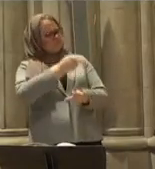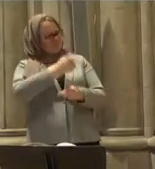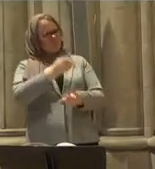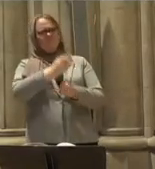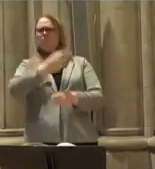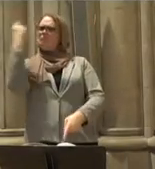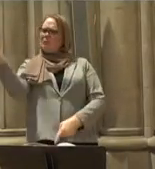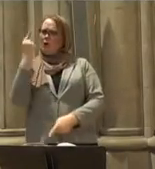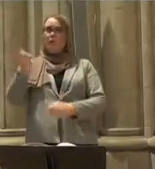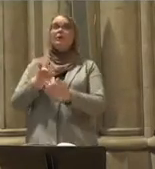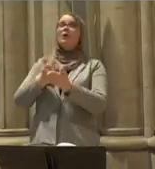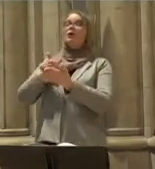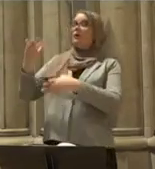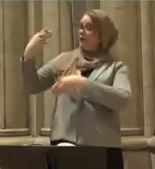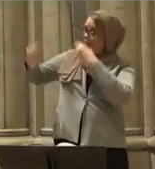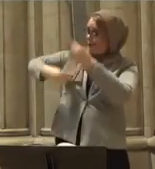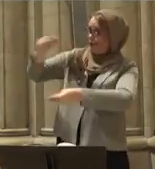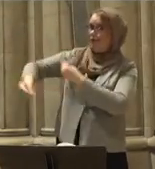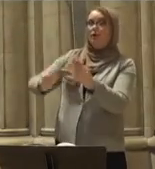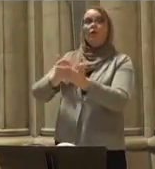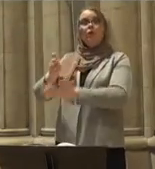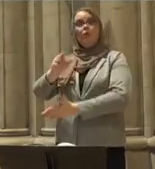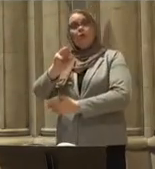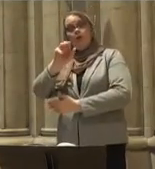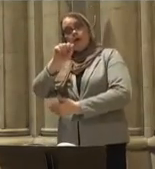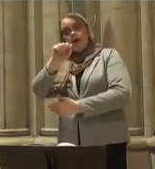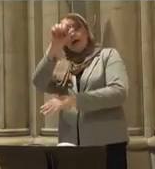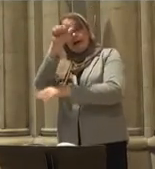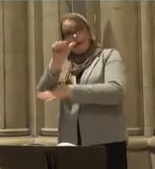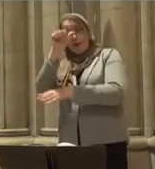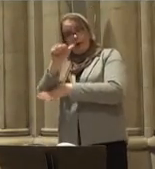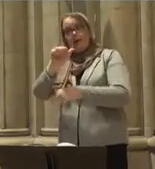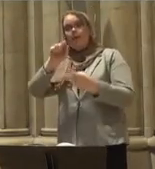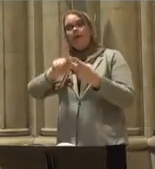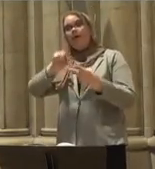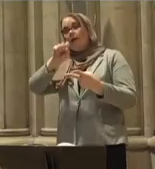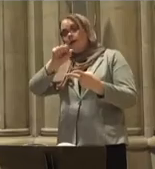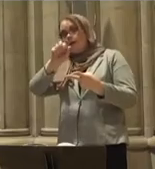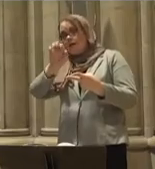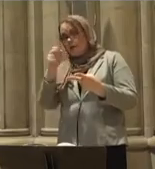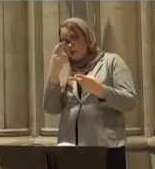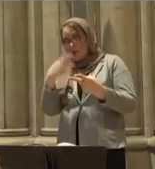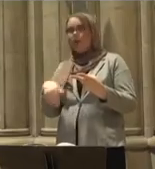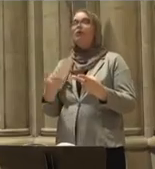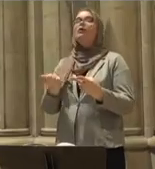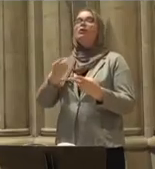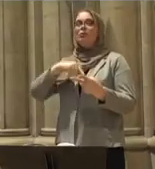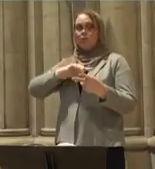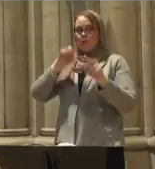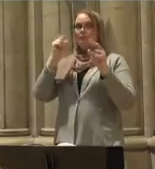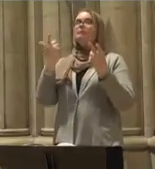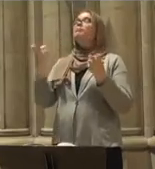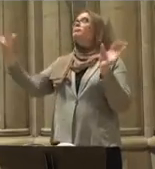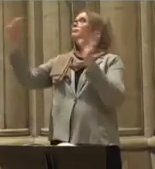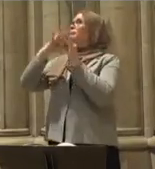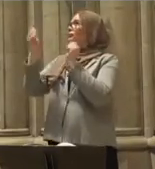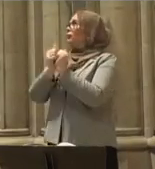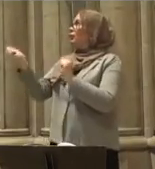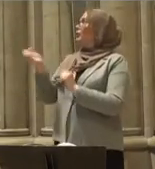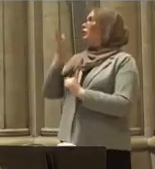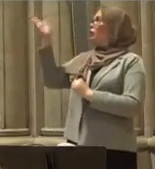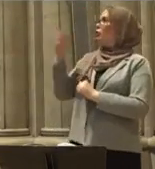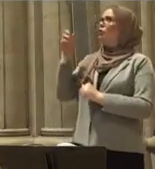and Sarah, you called us into covenant with you. You delivered us from slavery, sustained us in the wilderness, and raised